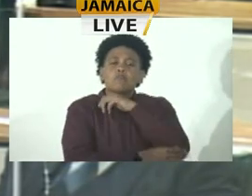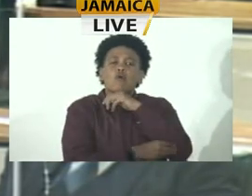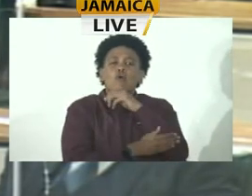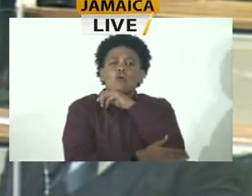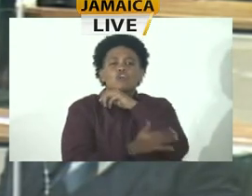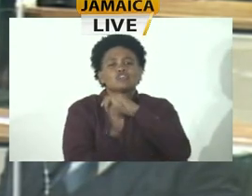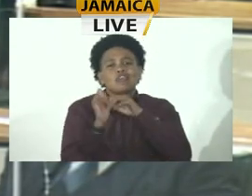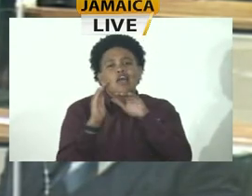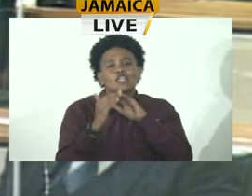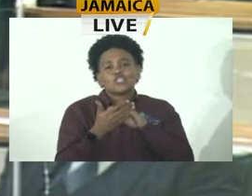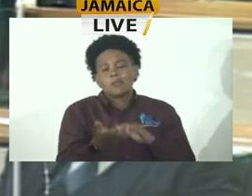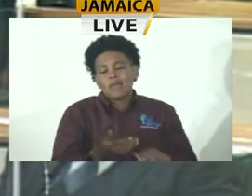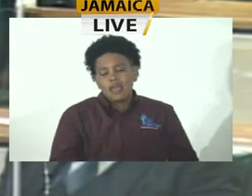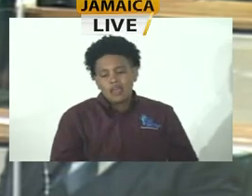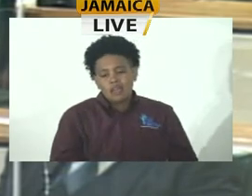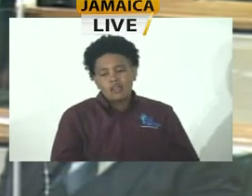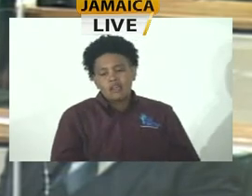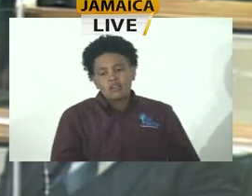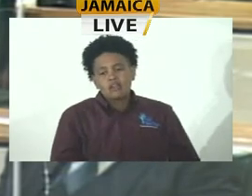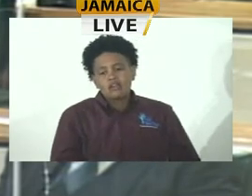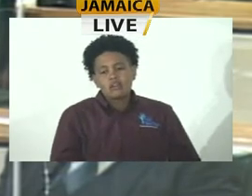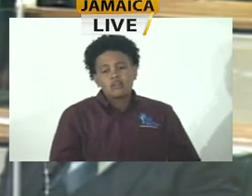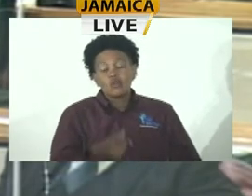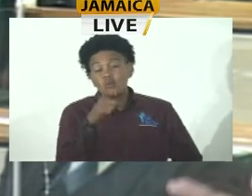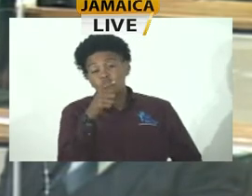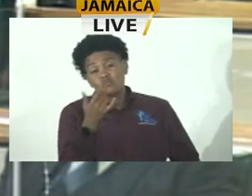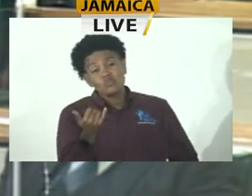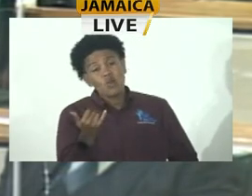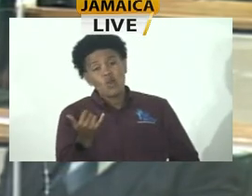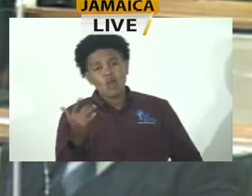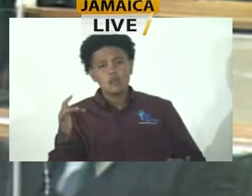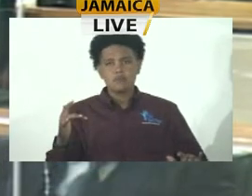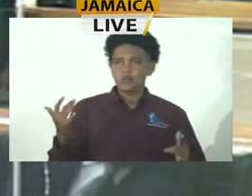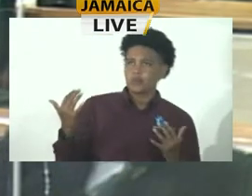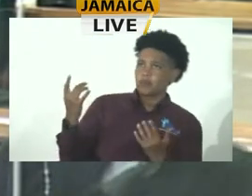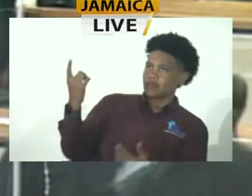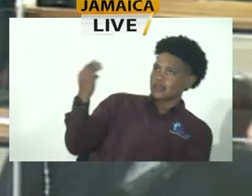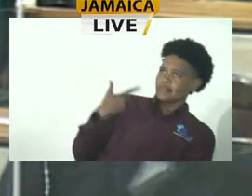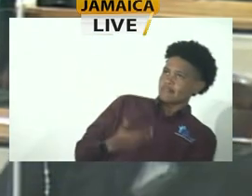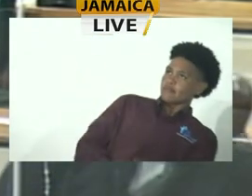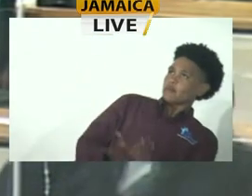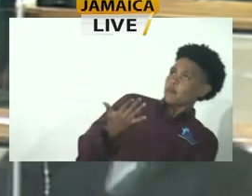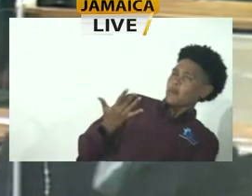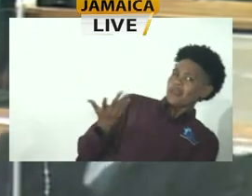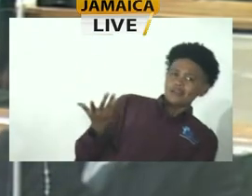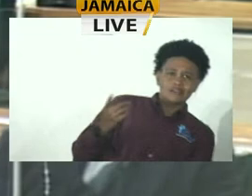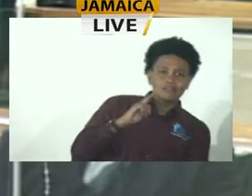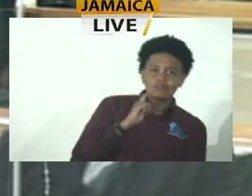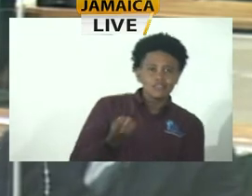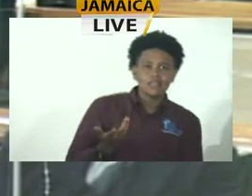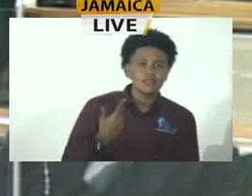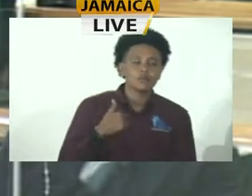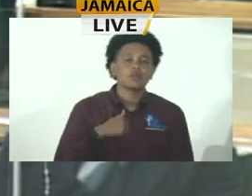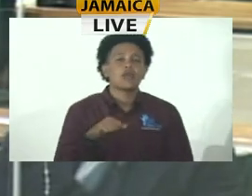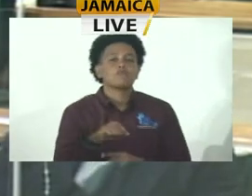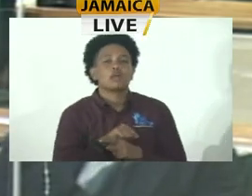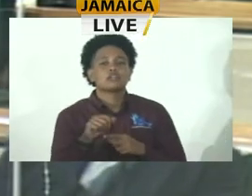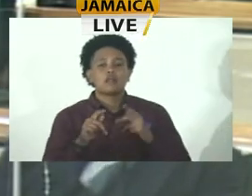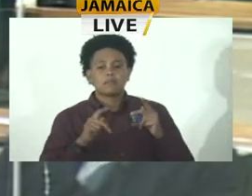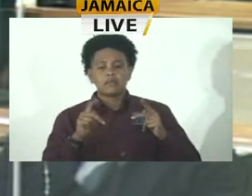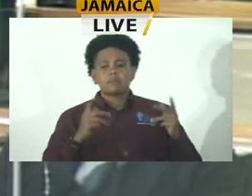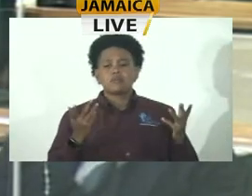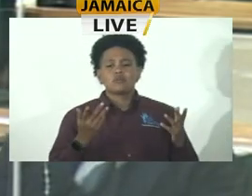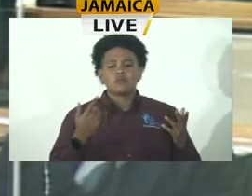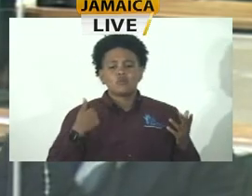jamaica that are essentially at the mercy you know we are practical people madam